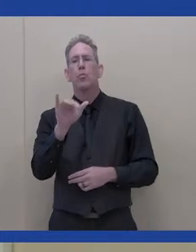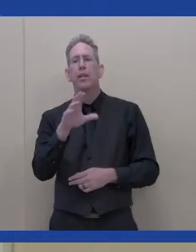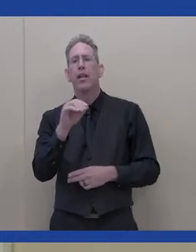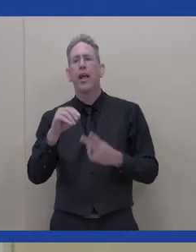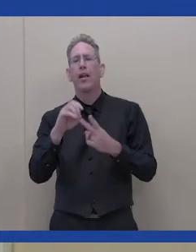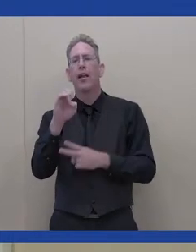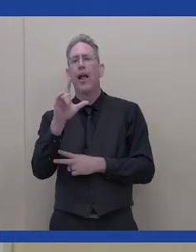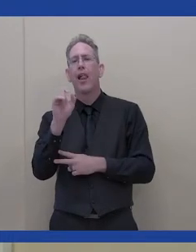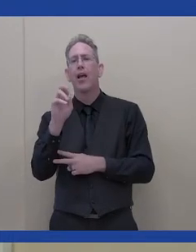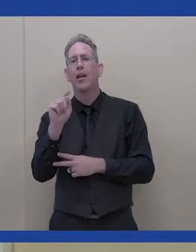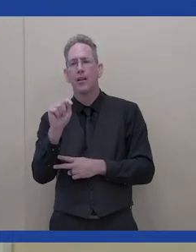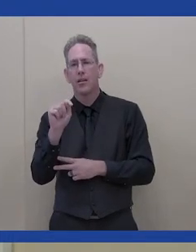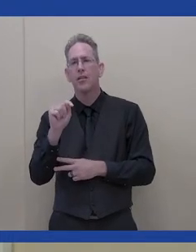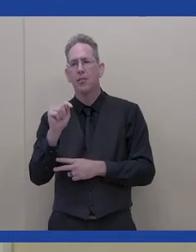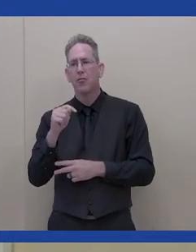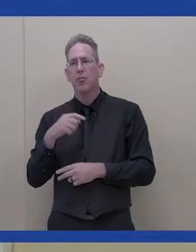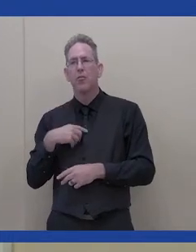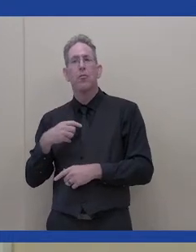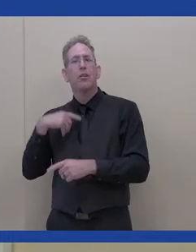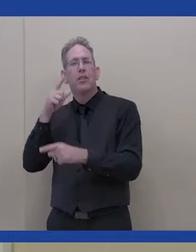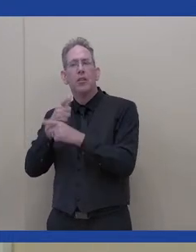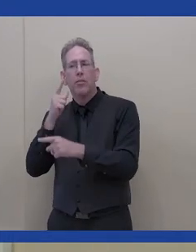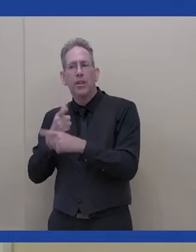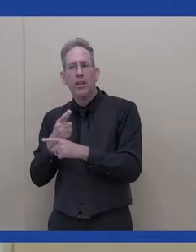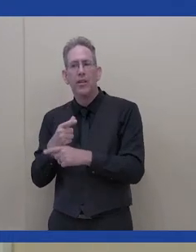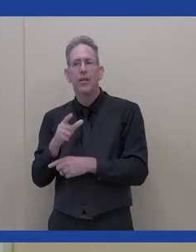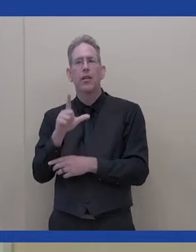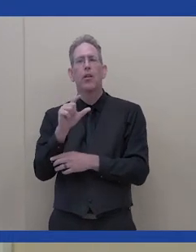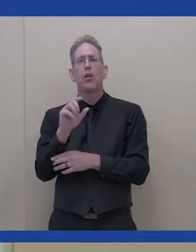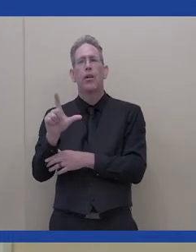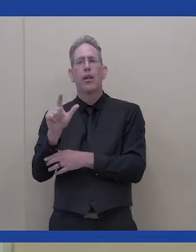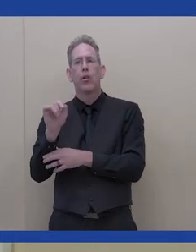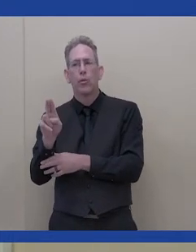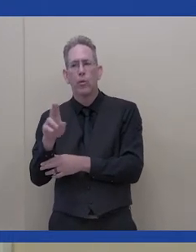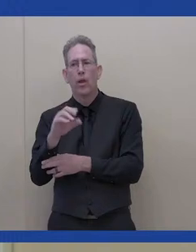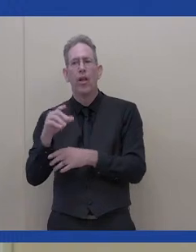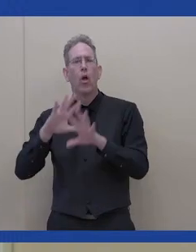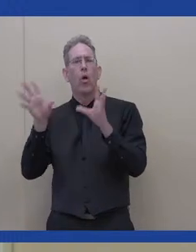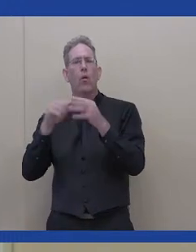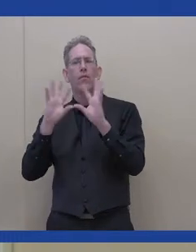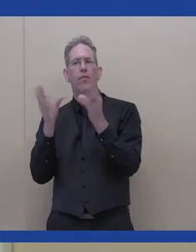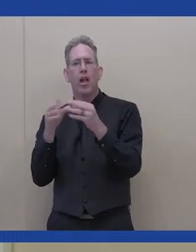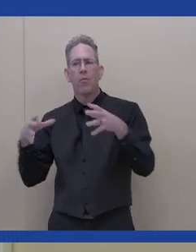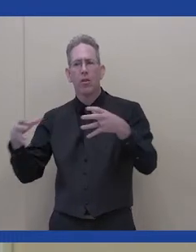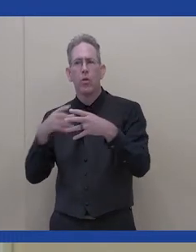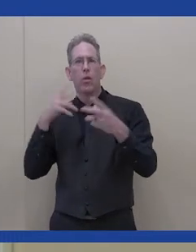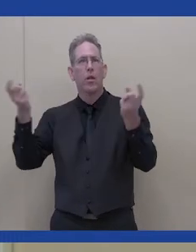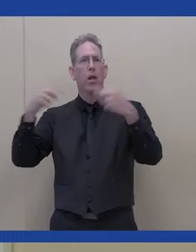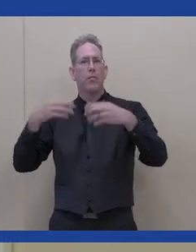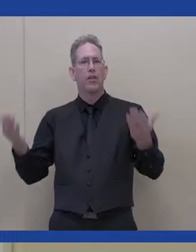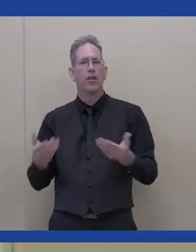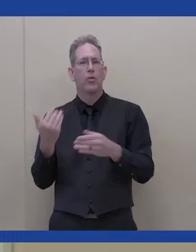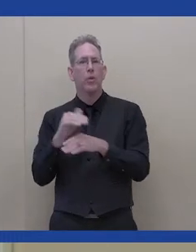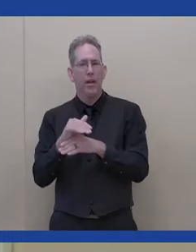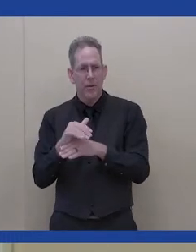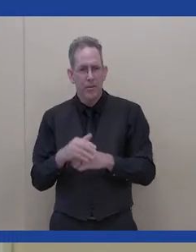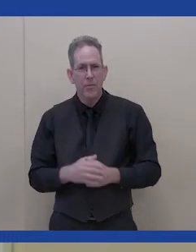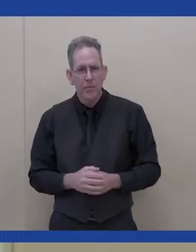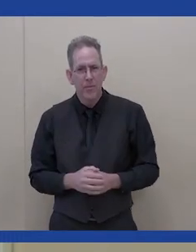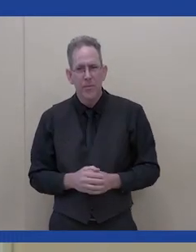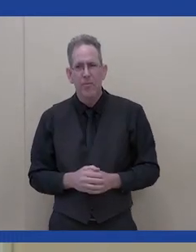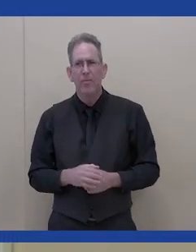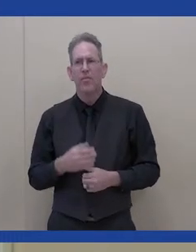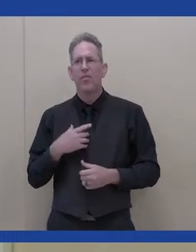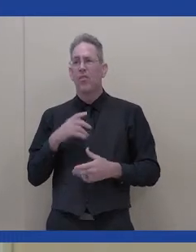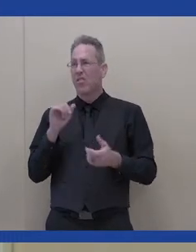my extended family who traveled to be with me here on this special night. I would not be here without your love and support, and I can't thank you enough